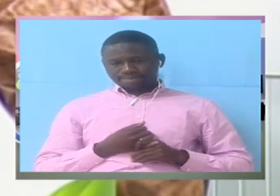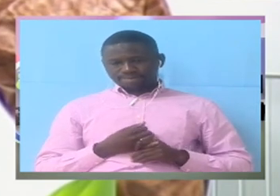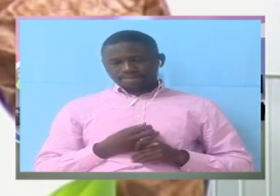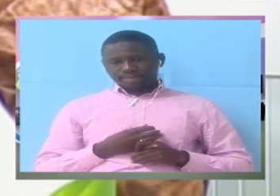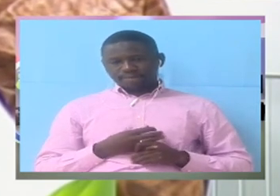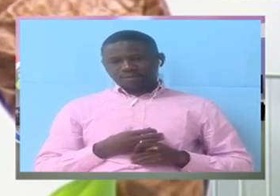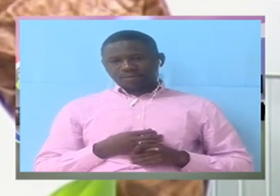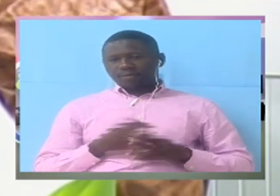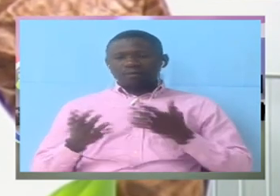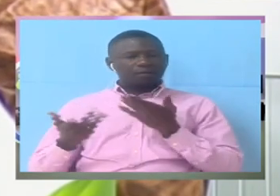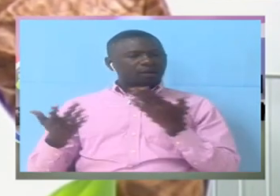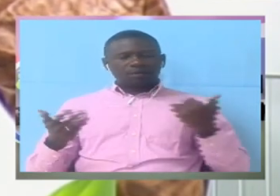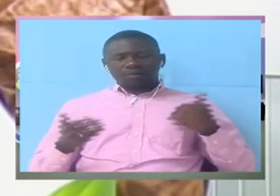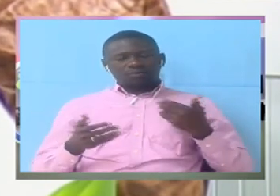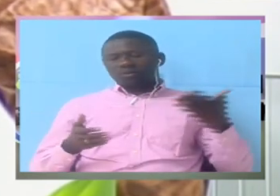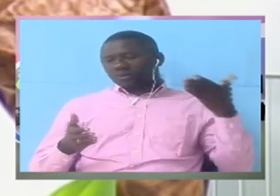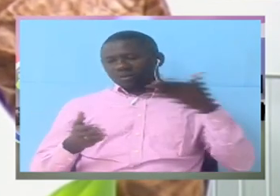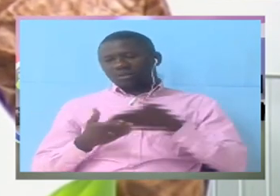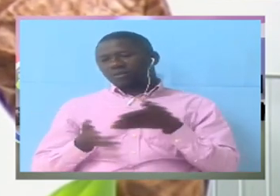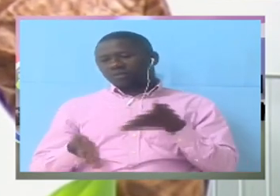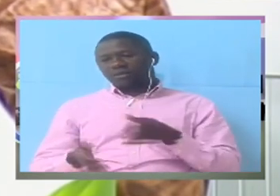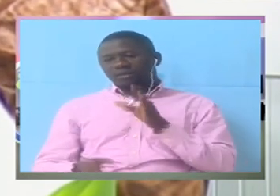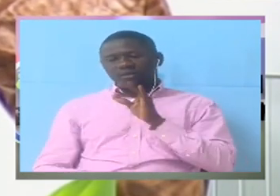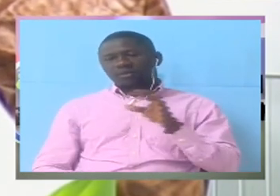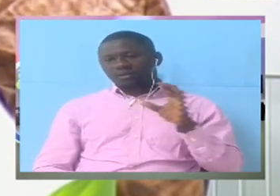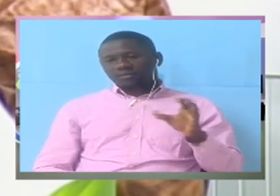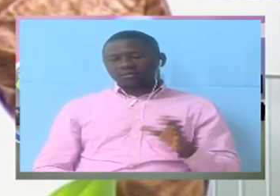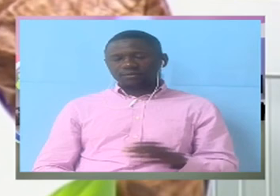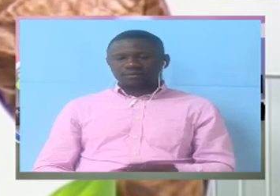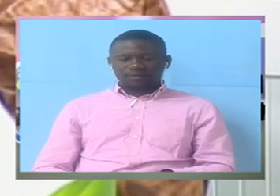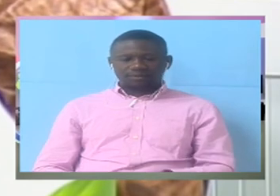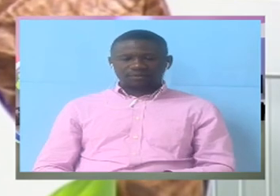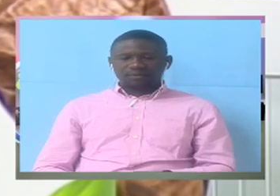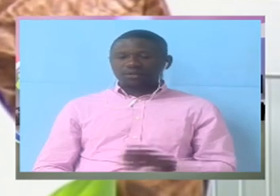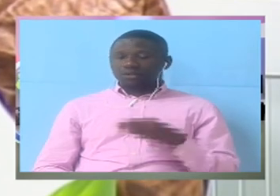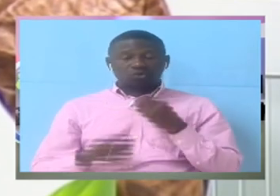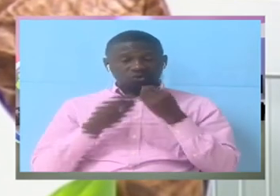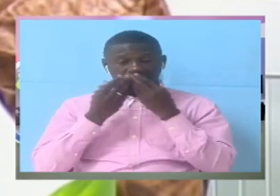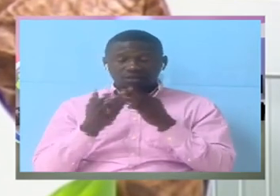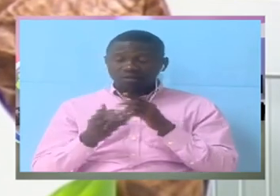Lastly, many people came here.